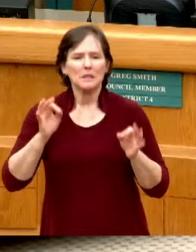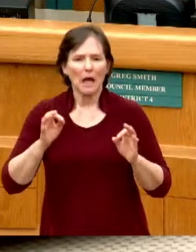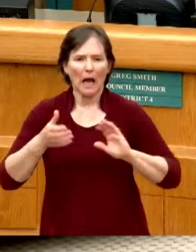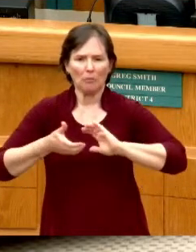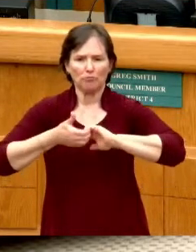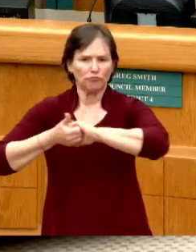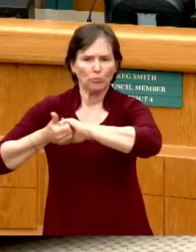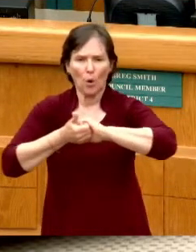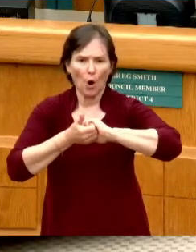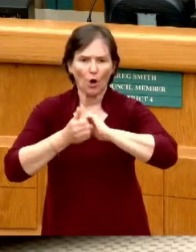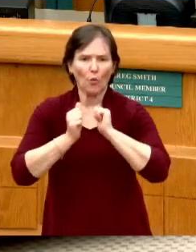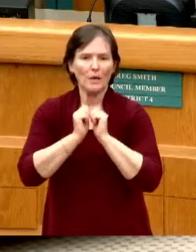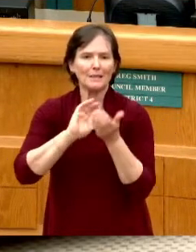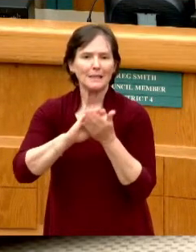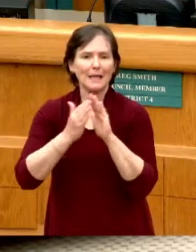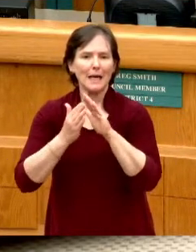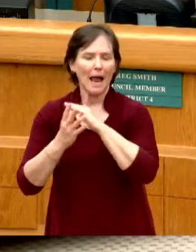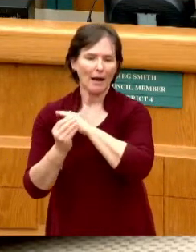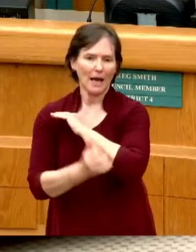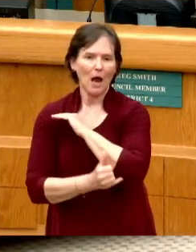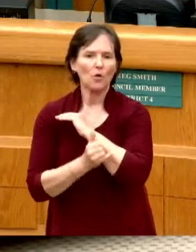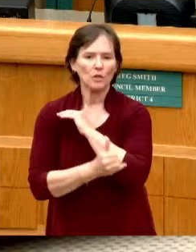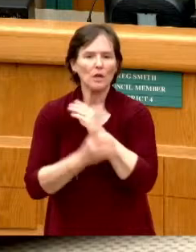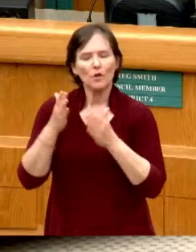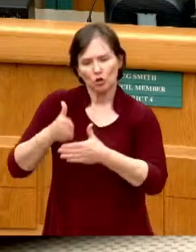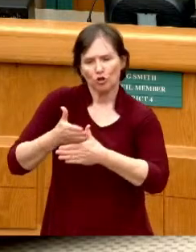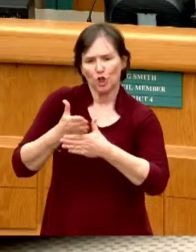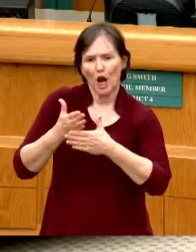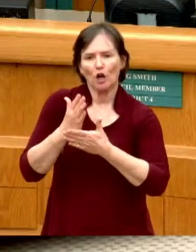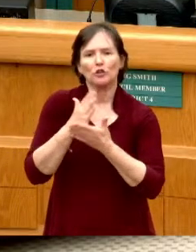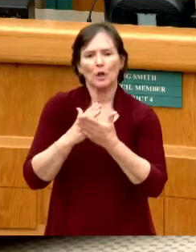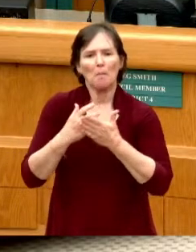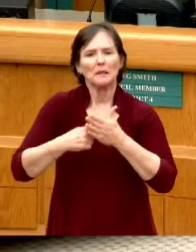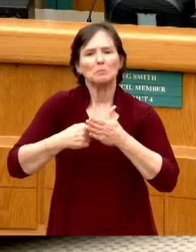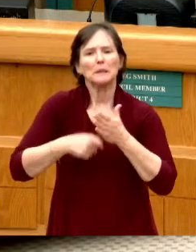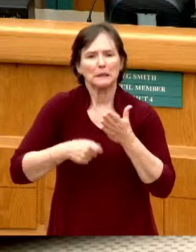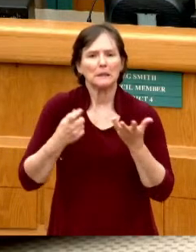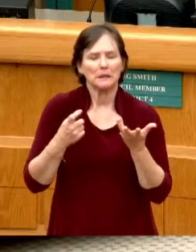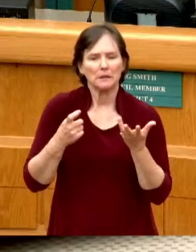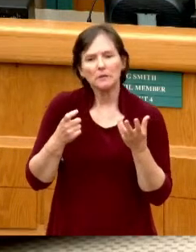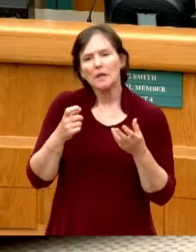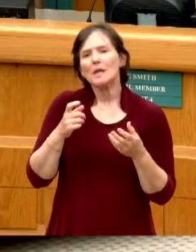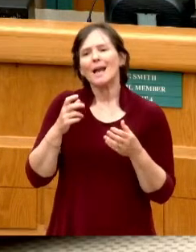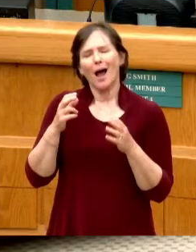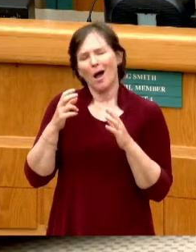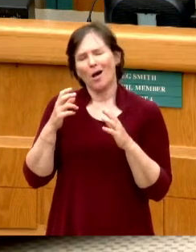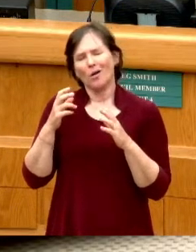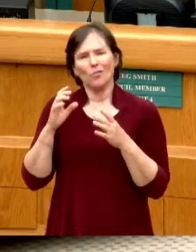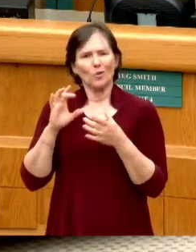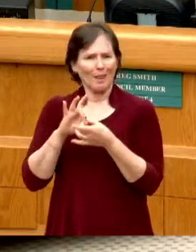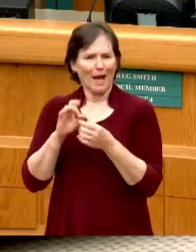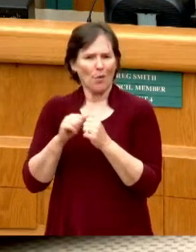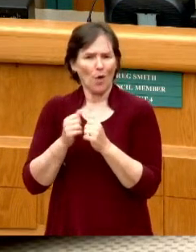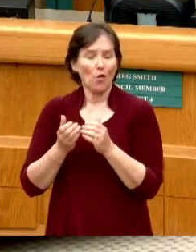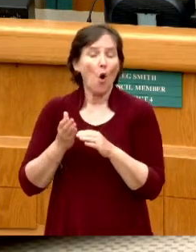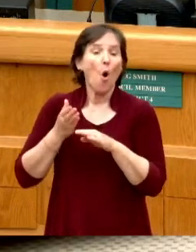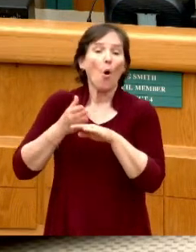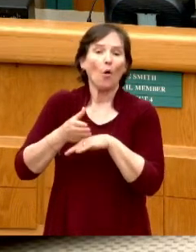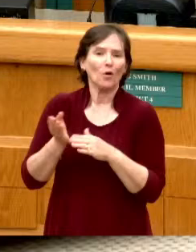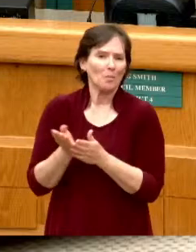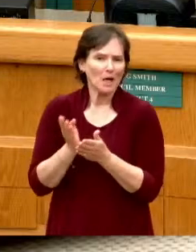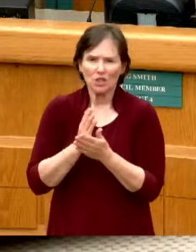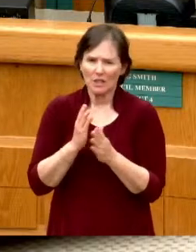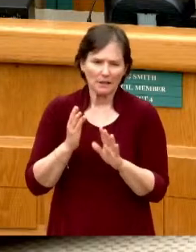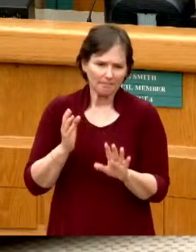clinic. So with regards to being over budget, so to speak, is we have an allocation